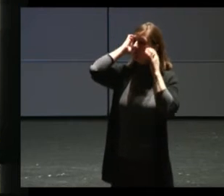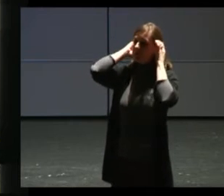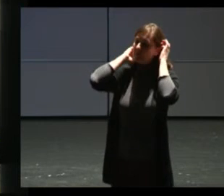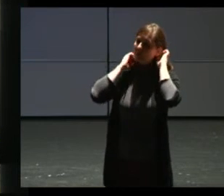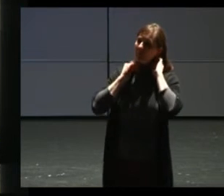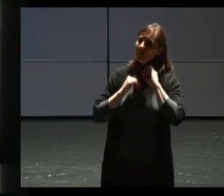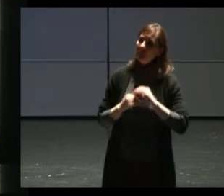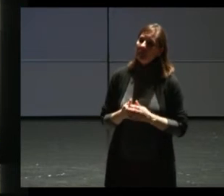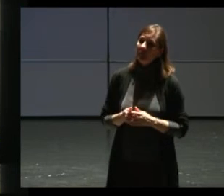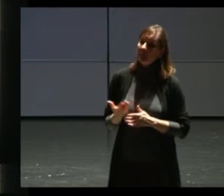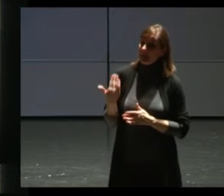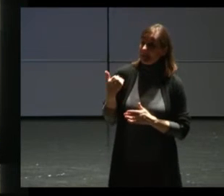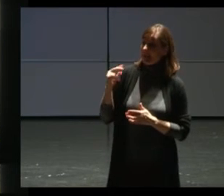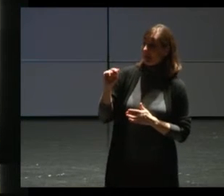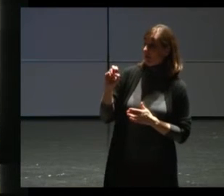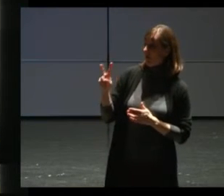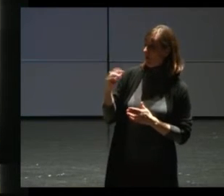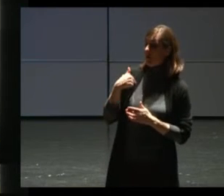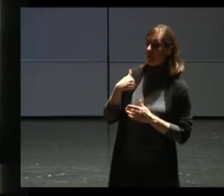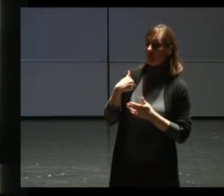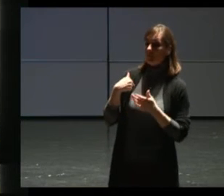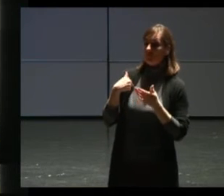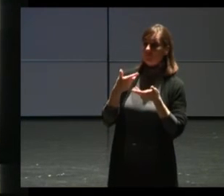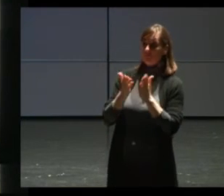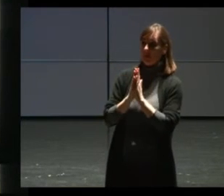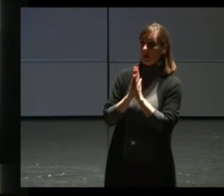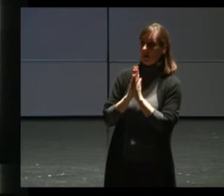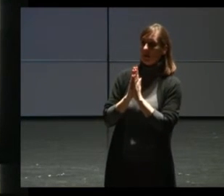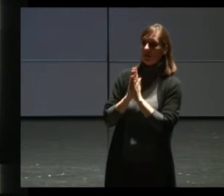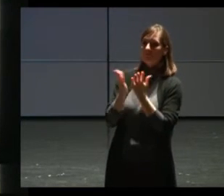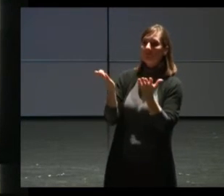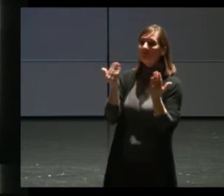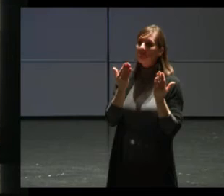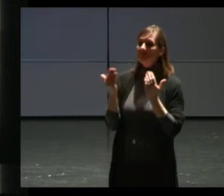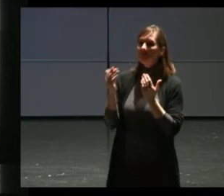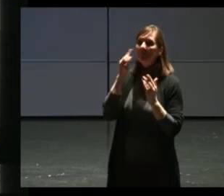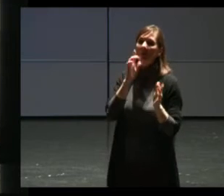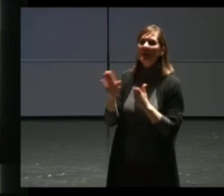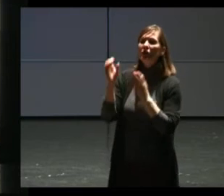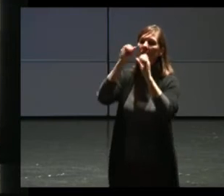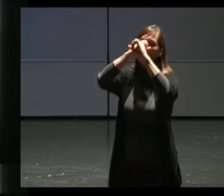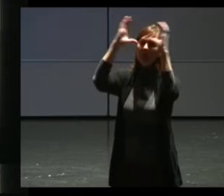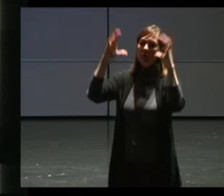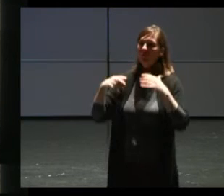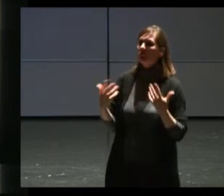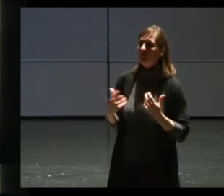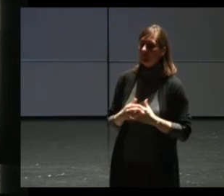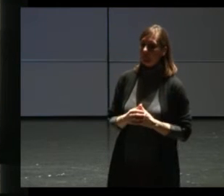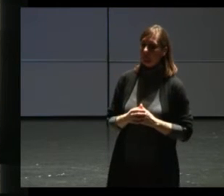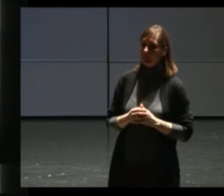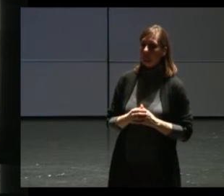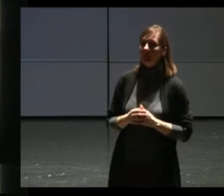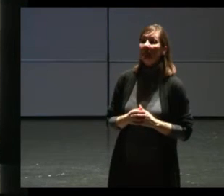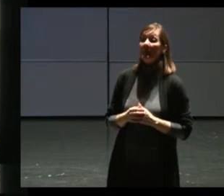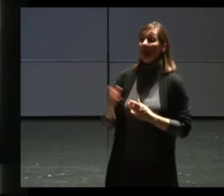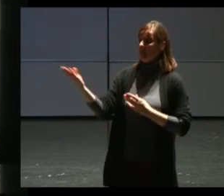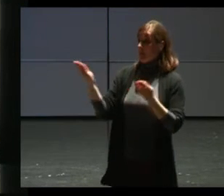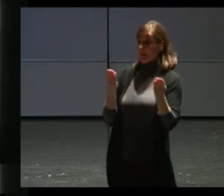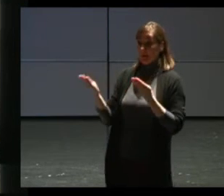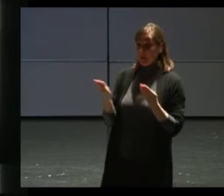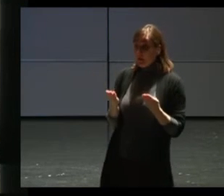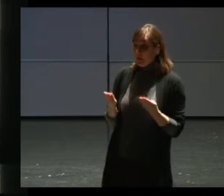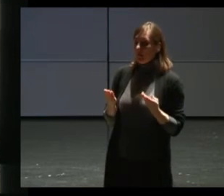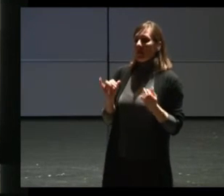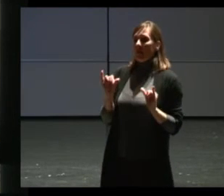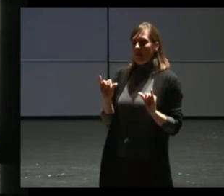announced to the campus a quest for what I called at that time strategic visioning. But as we got into this work, the question emerged, we have a vision, we